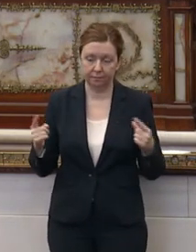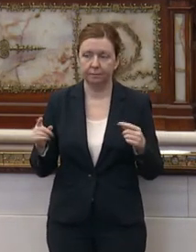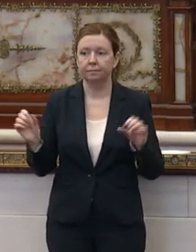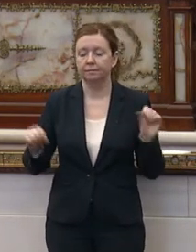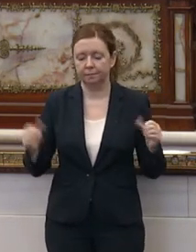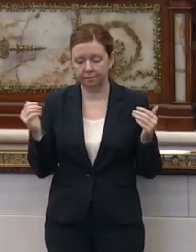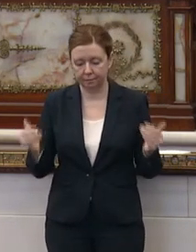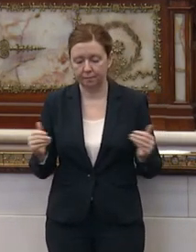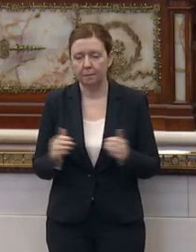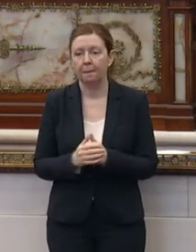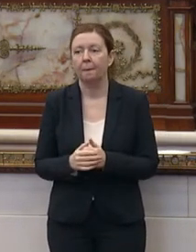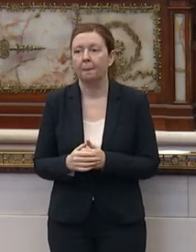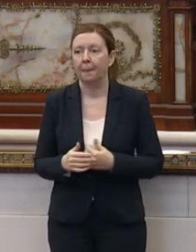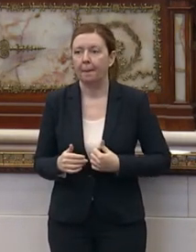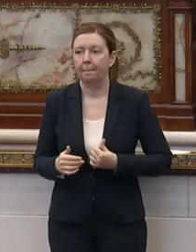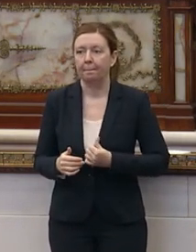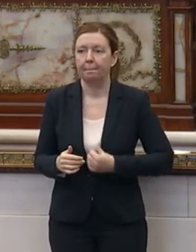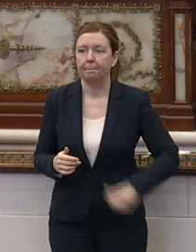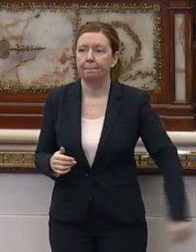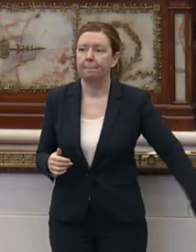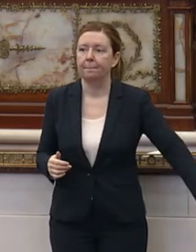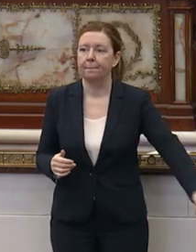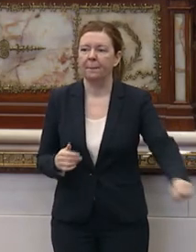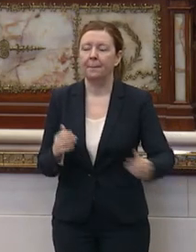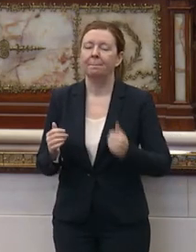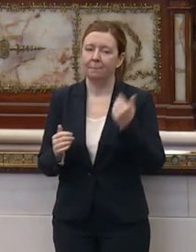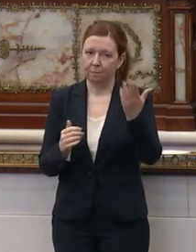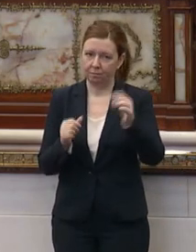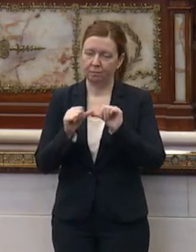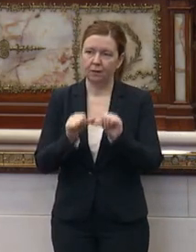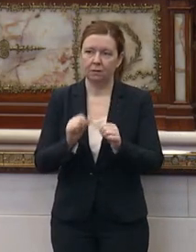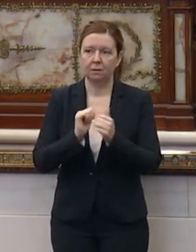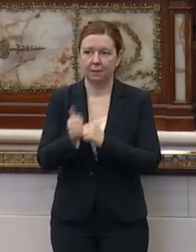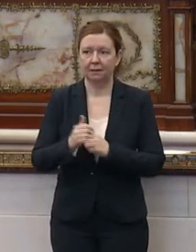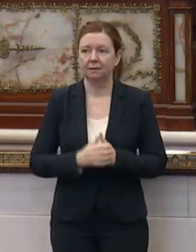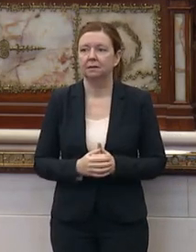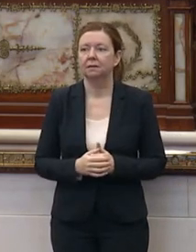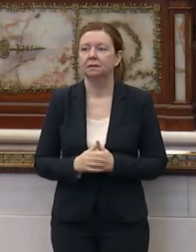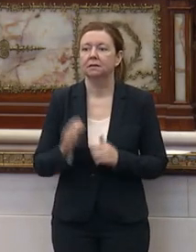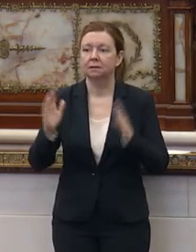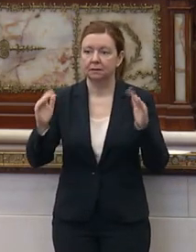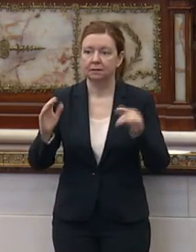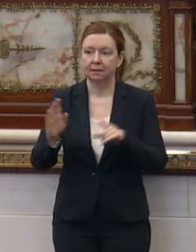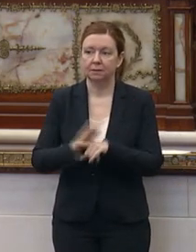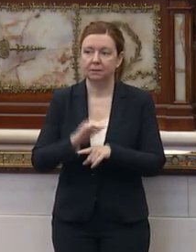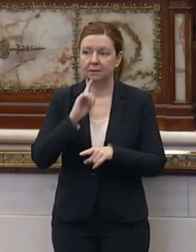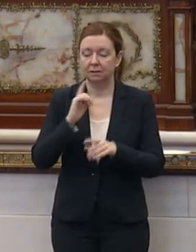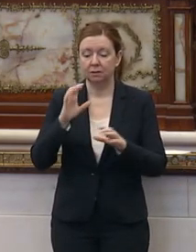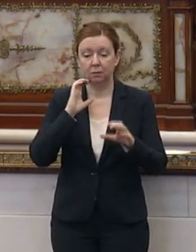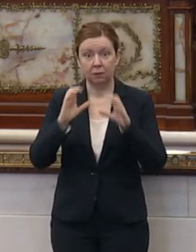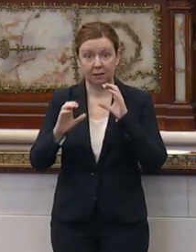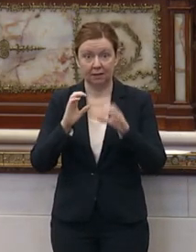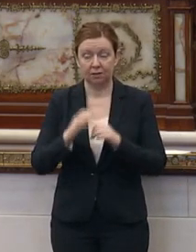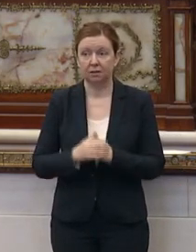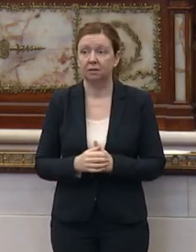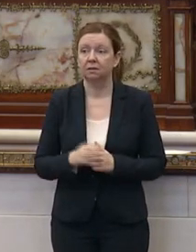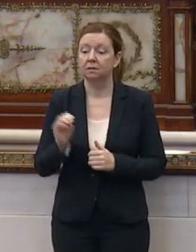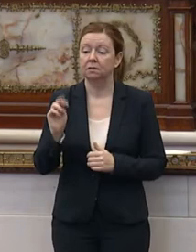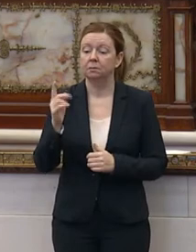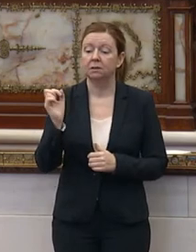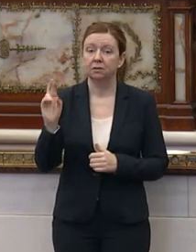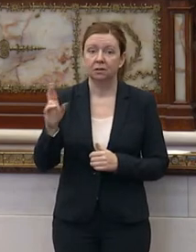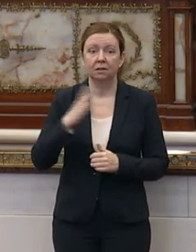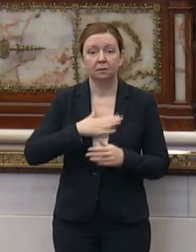opposed, ayes have it, and the motion passes. And our next order of business is communications. Mr.